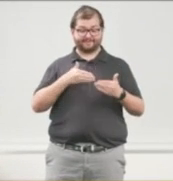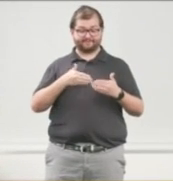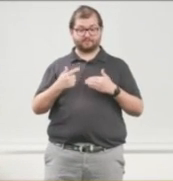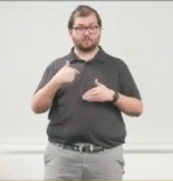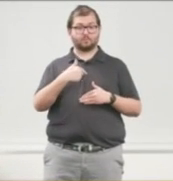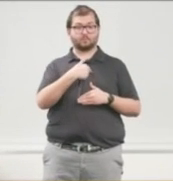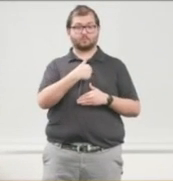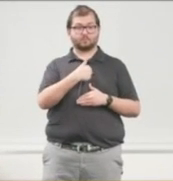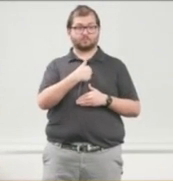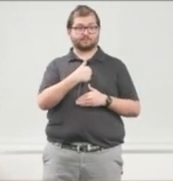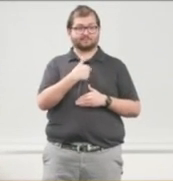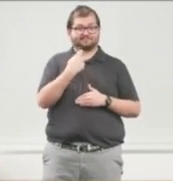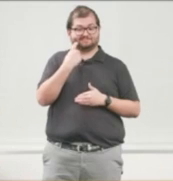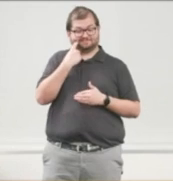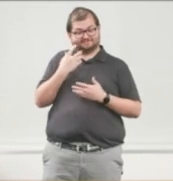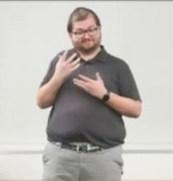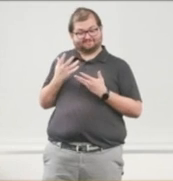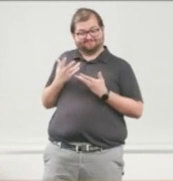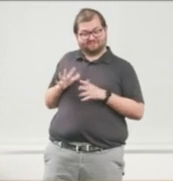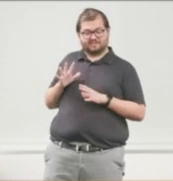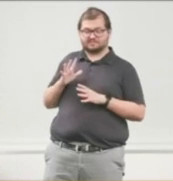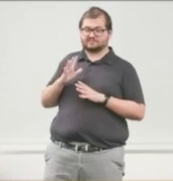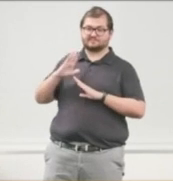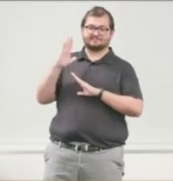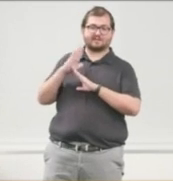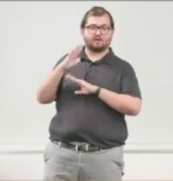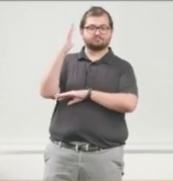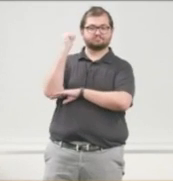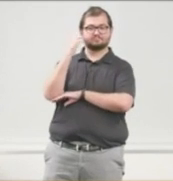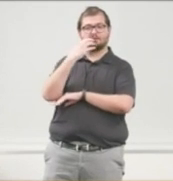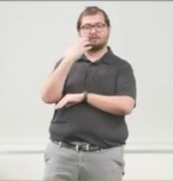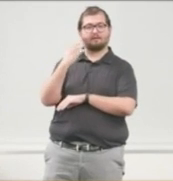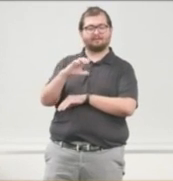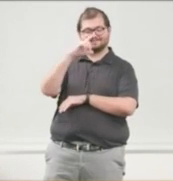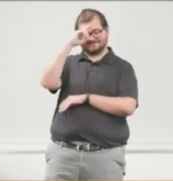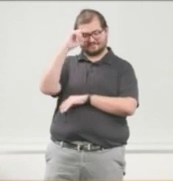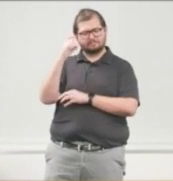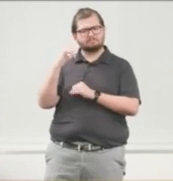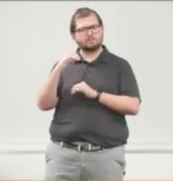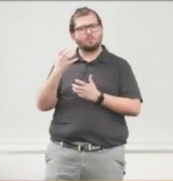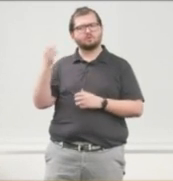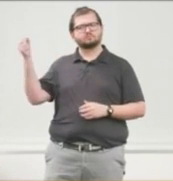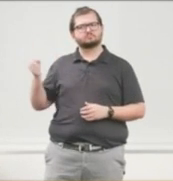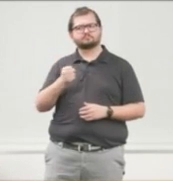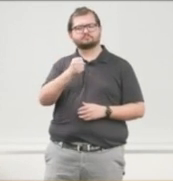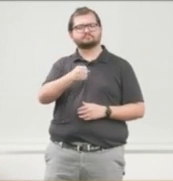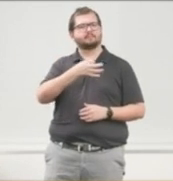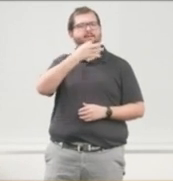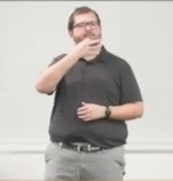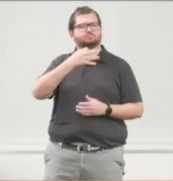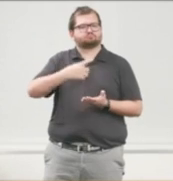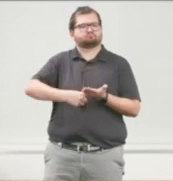from one of the hottest summers on record, we wanted to bring in an expert to talk to you about this important